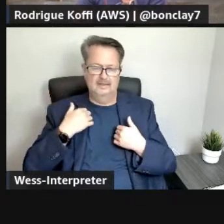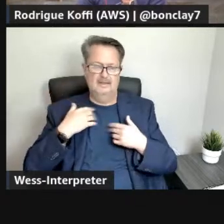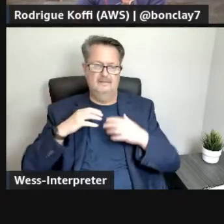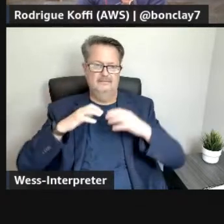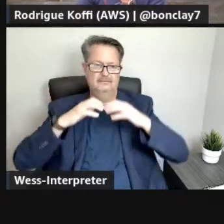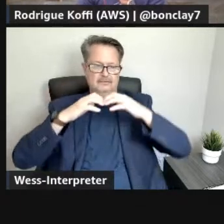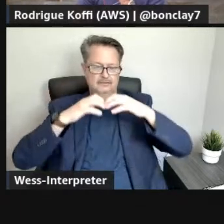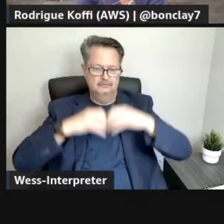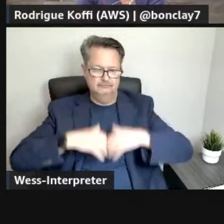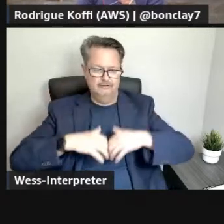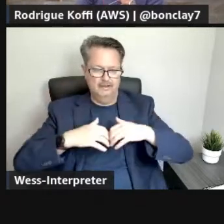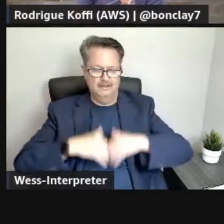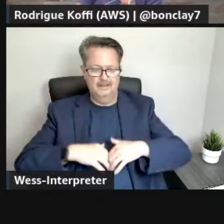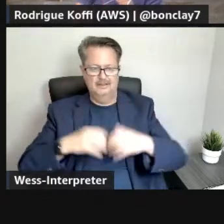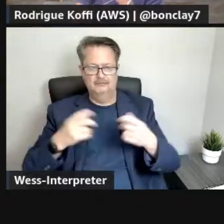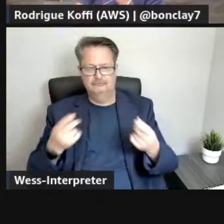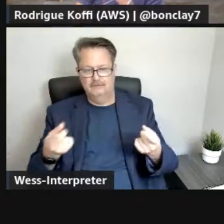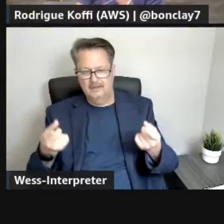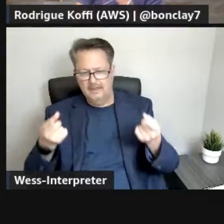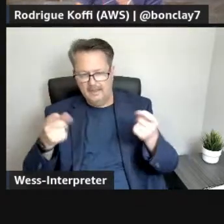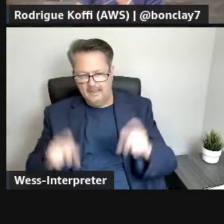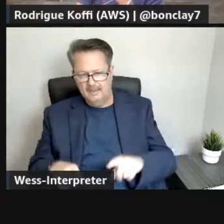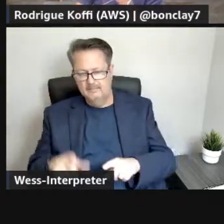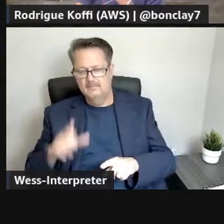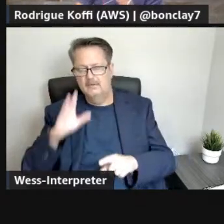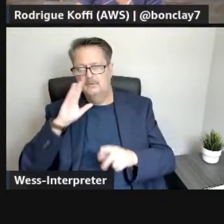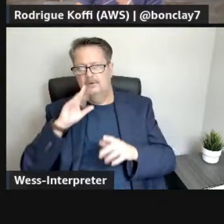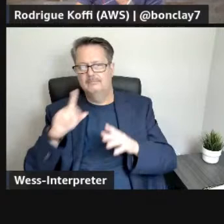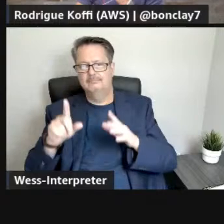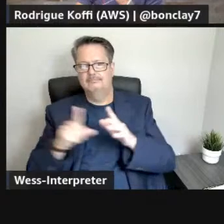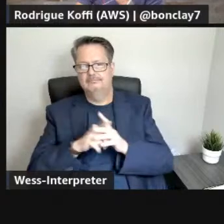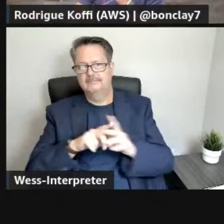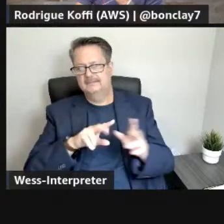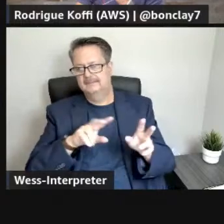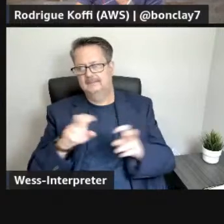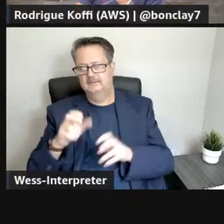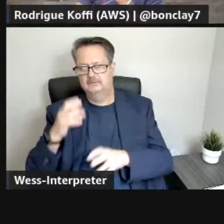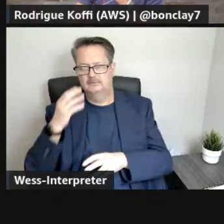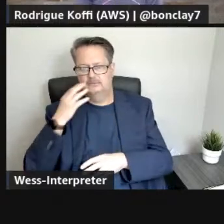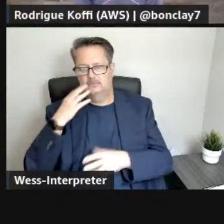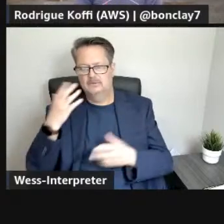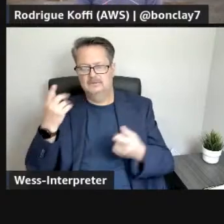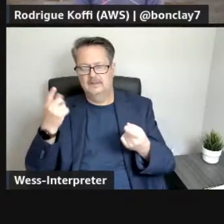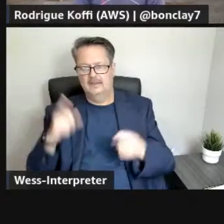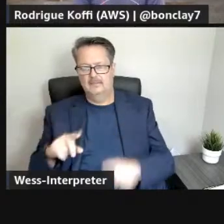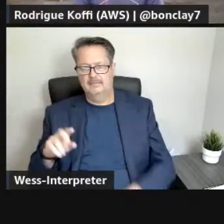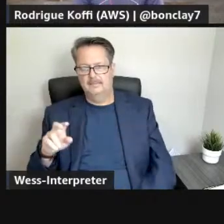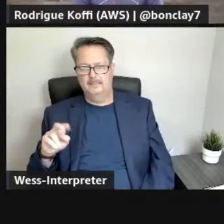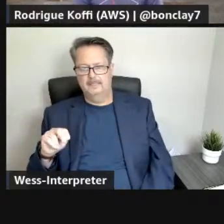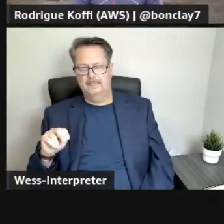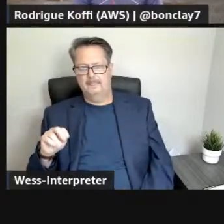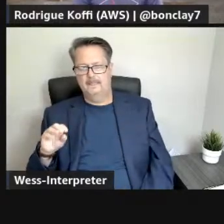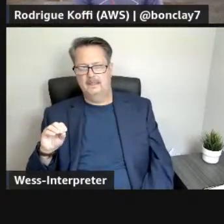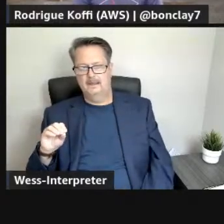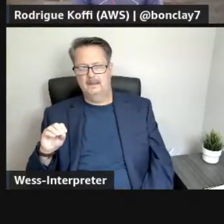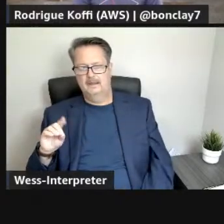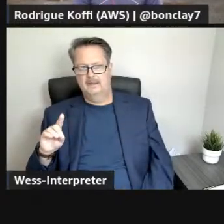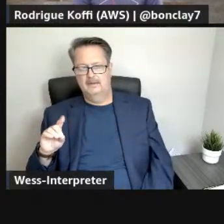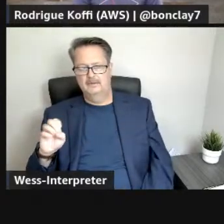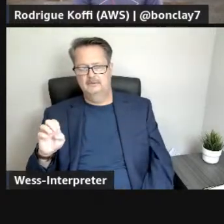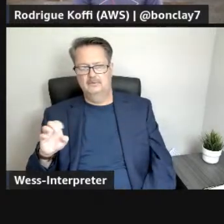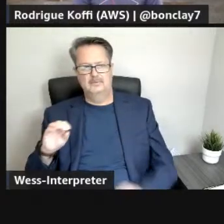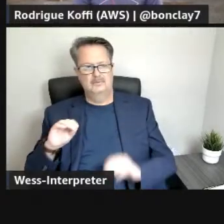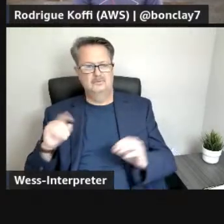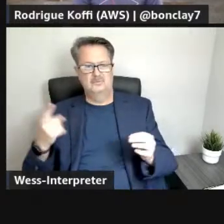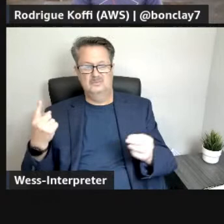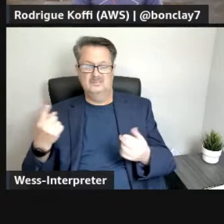happens, then you would have issues in knowing what is happening in that node. So there is no other party that is also collecting the data. So you're basically